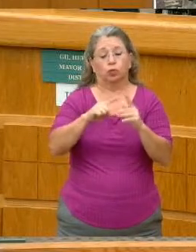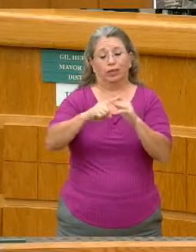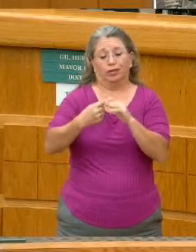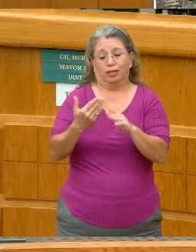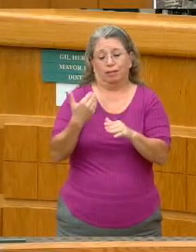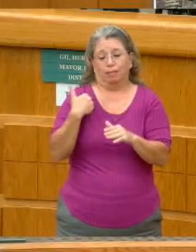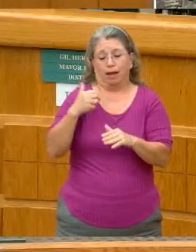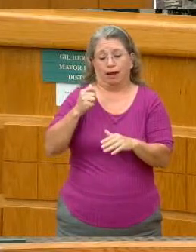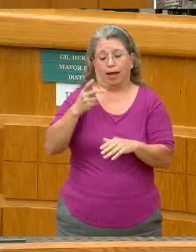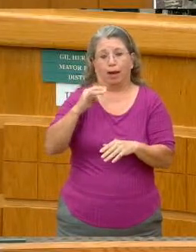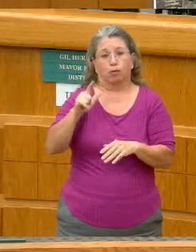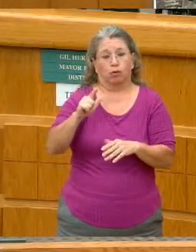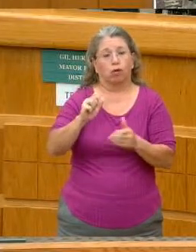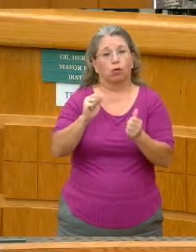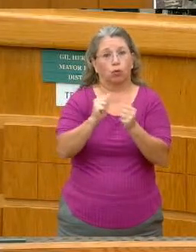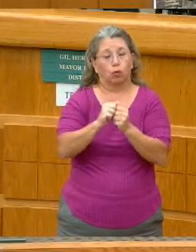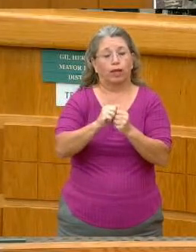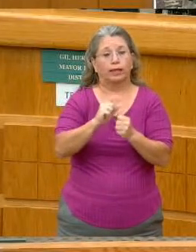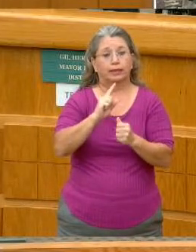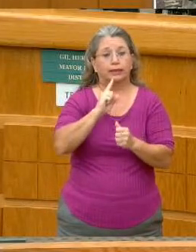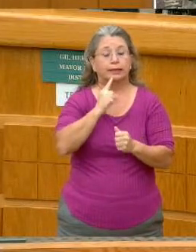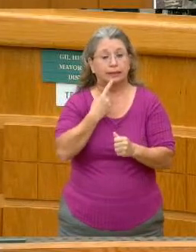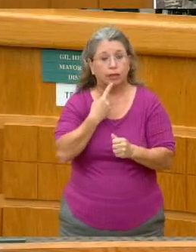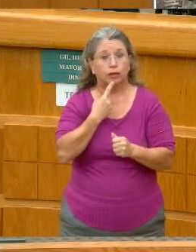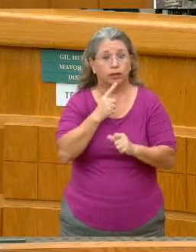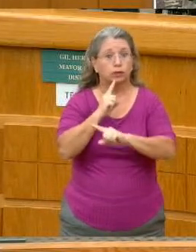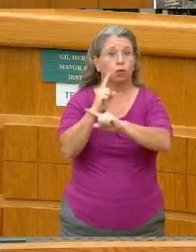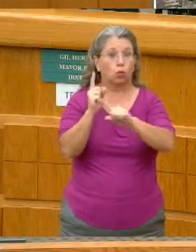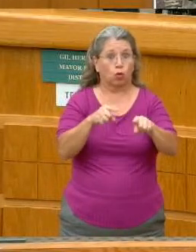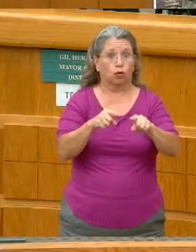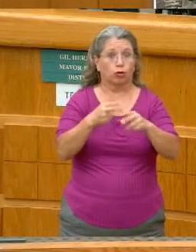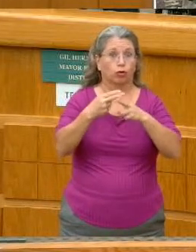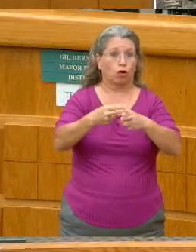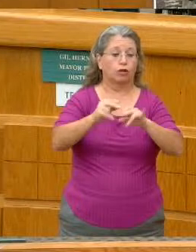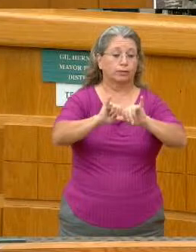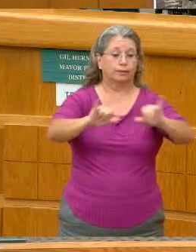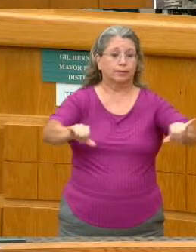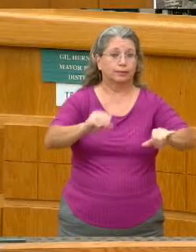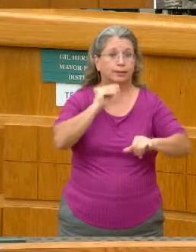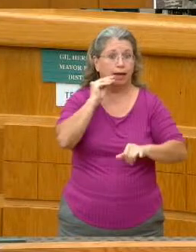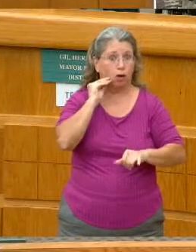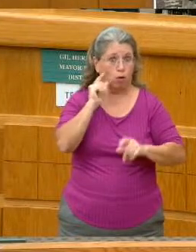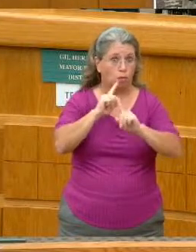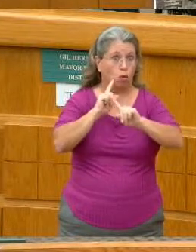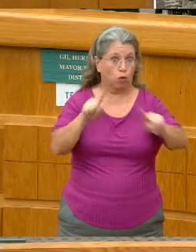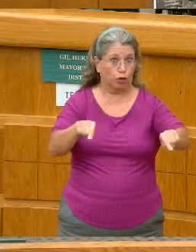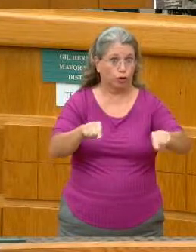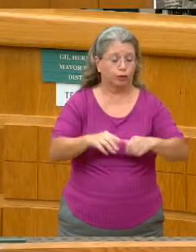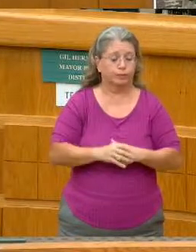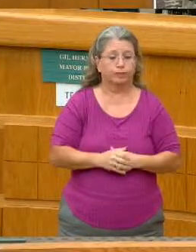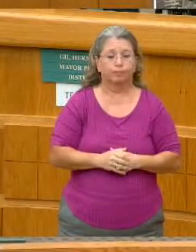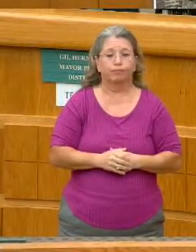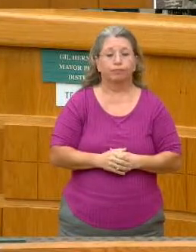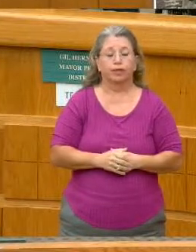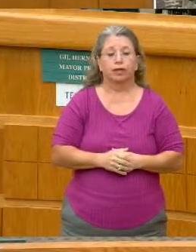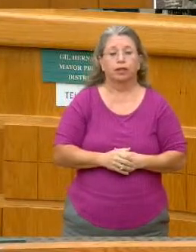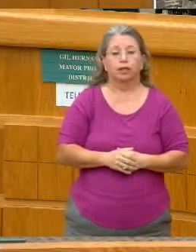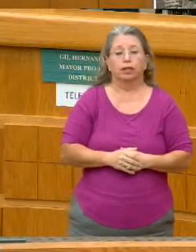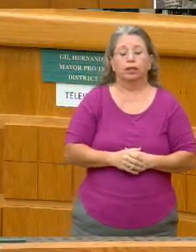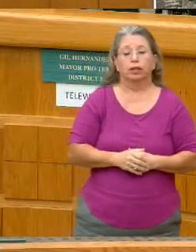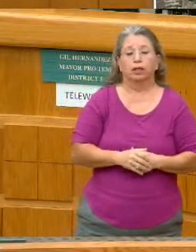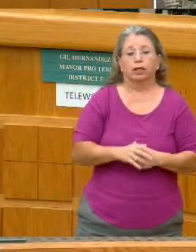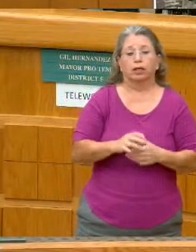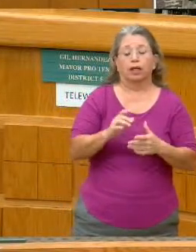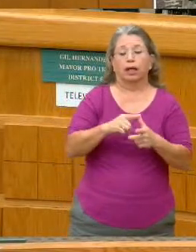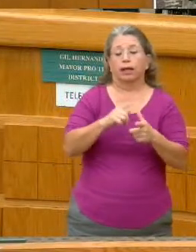with a drastic measure called a stay-at-home order. We have transversed that all the way to the governor's plan to